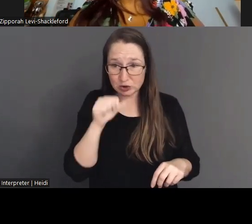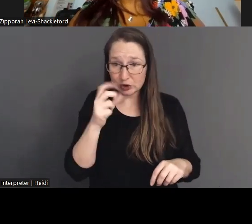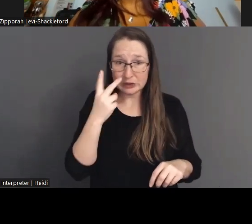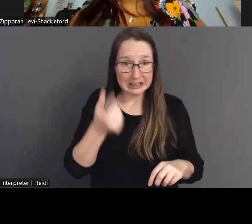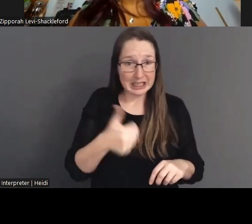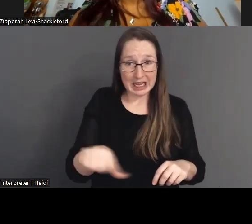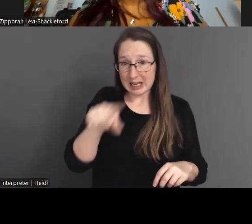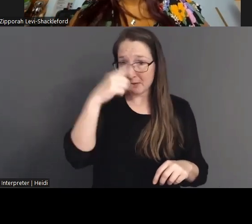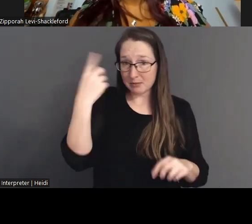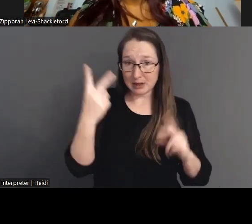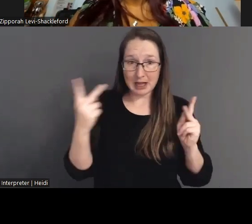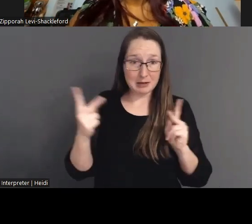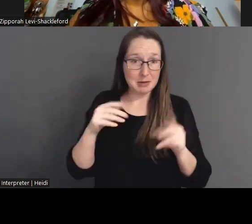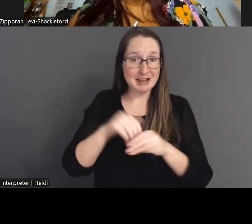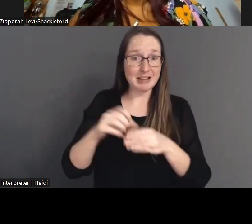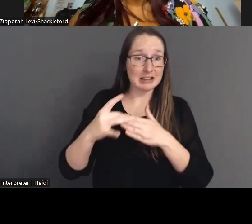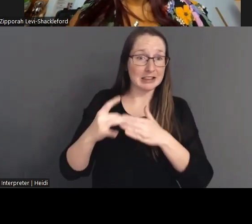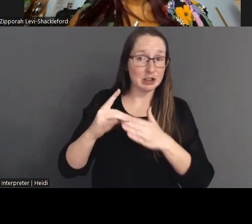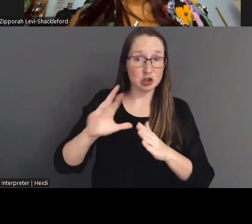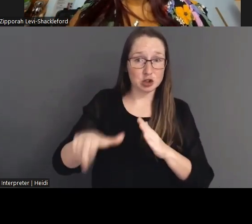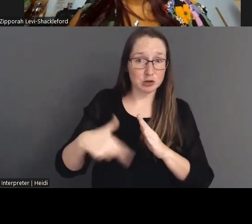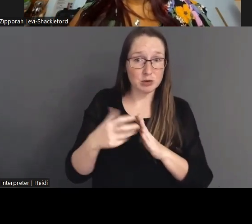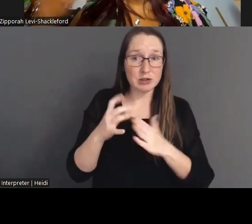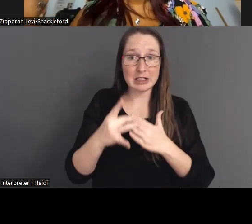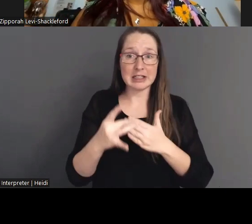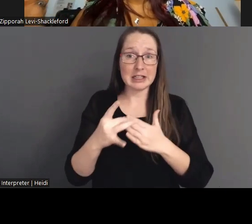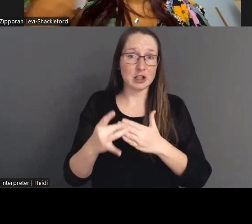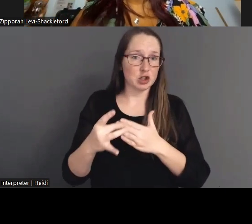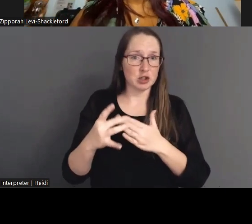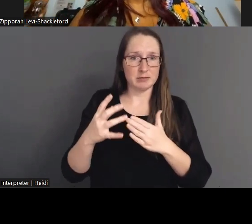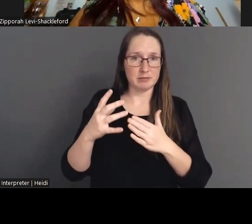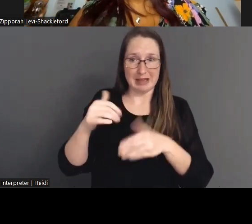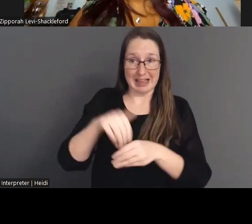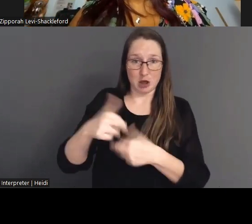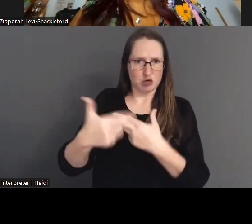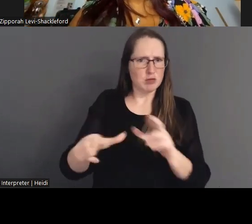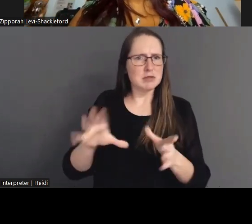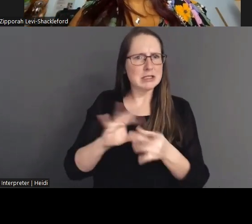Black people in the leadership roles or in the leadership, in the room.